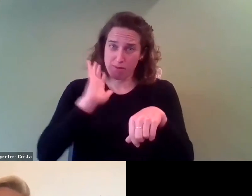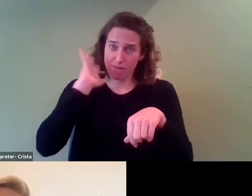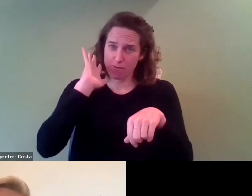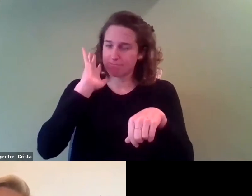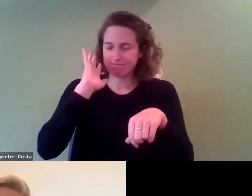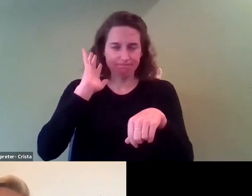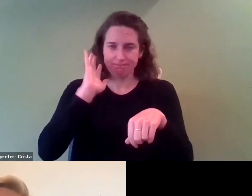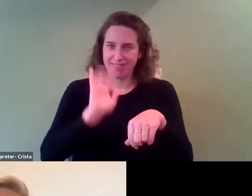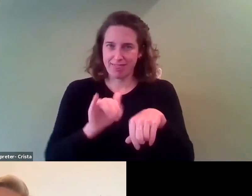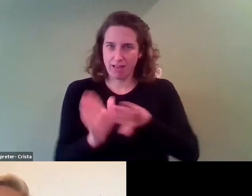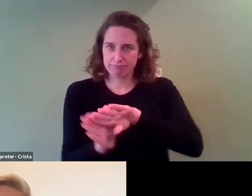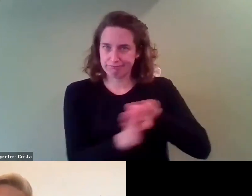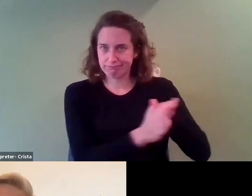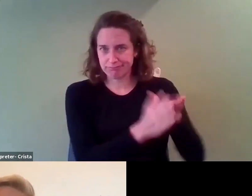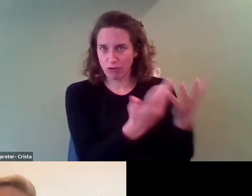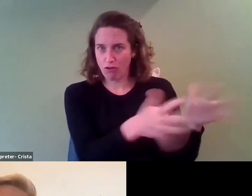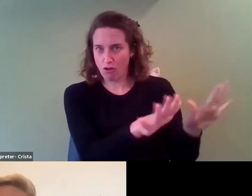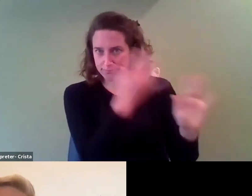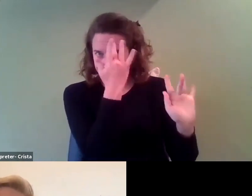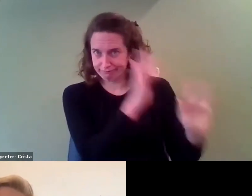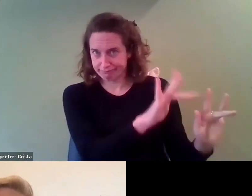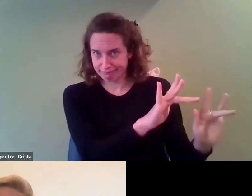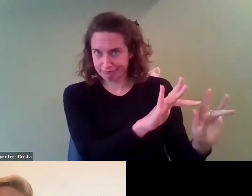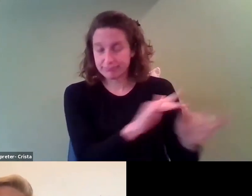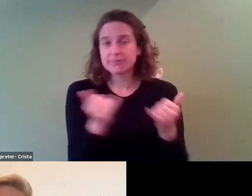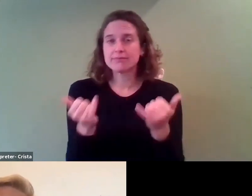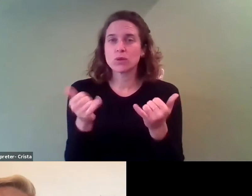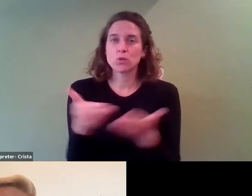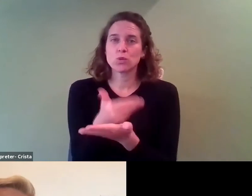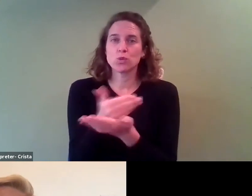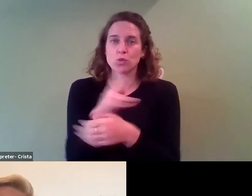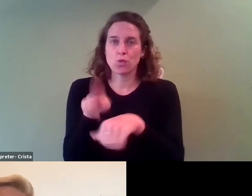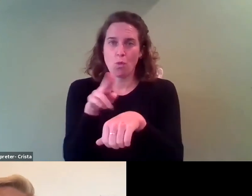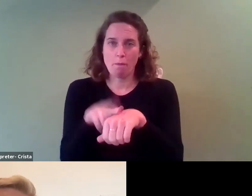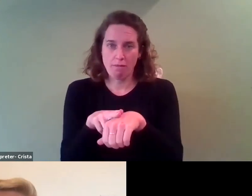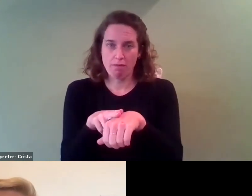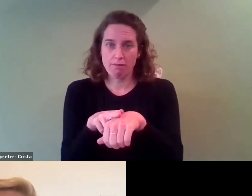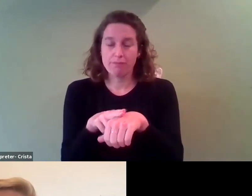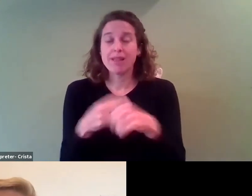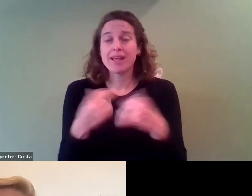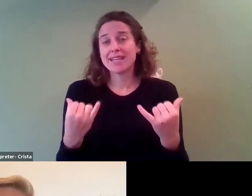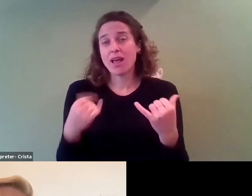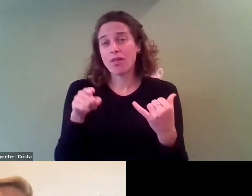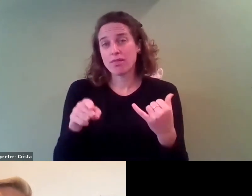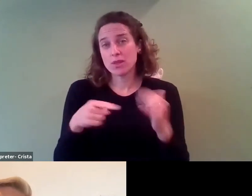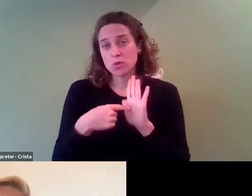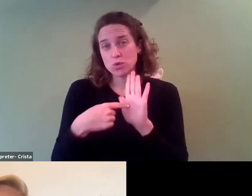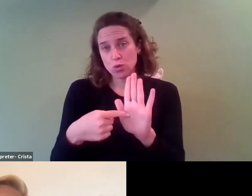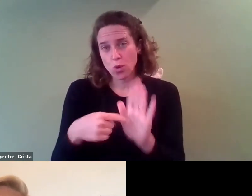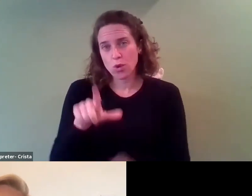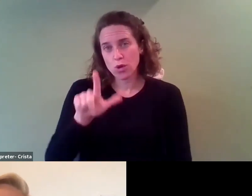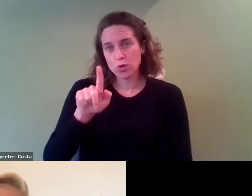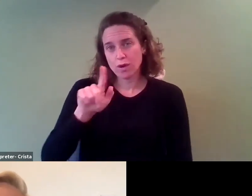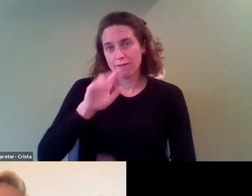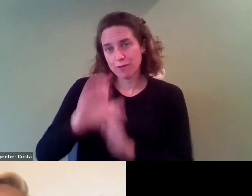that this has done is it's really accelerated their acquisition of 21st century skills.